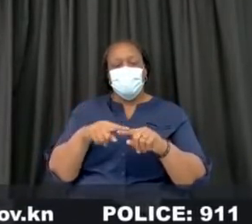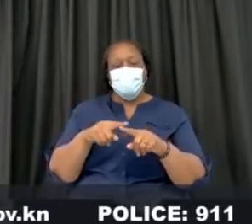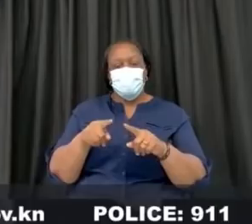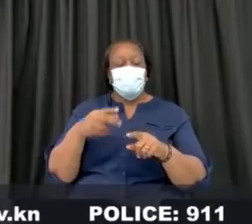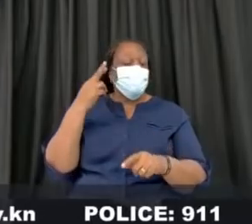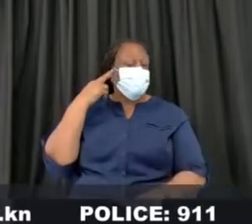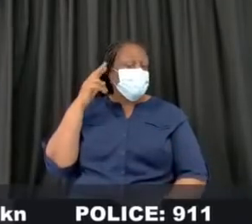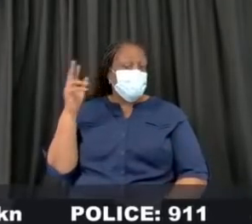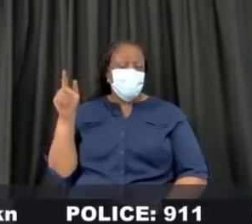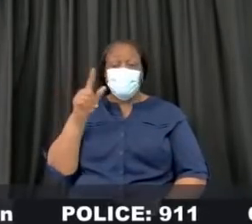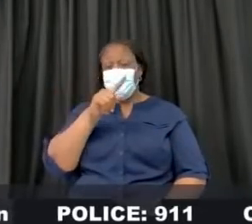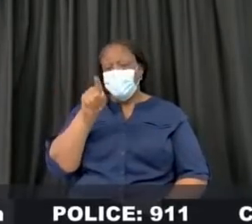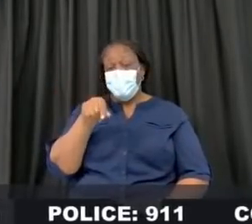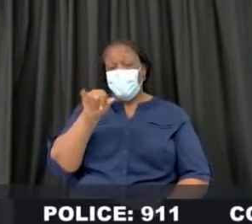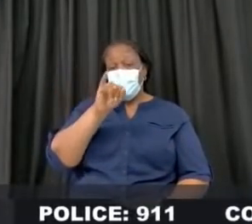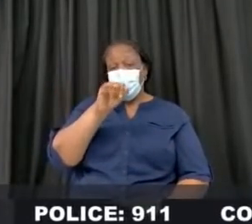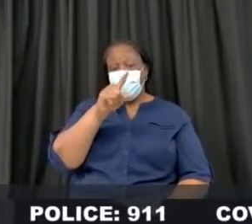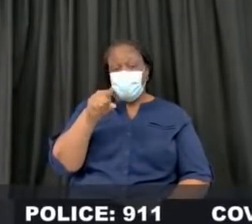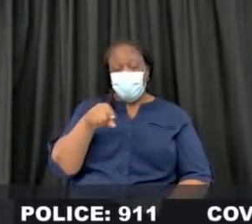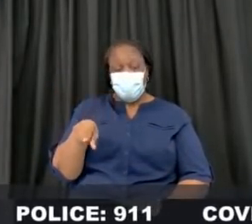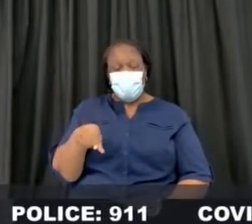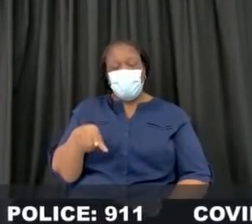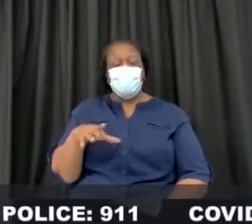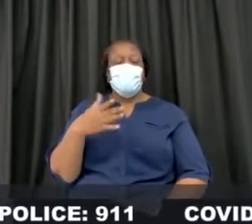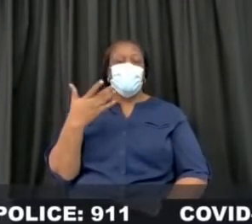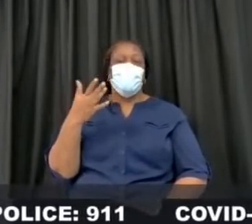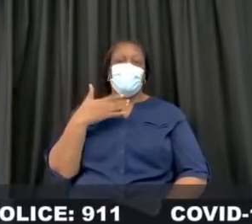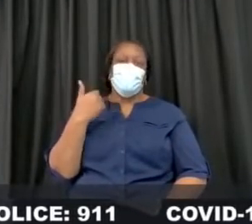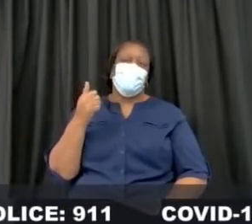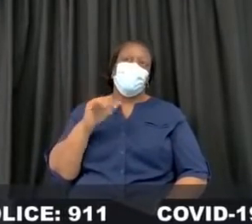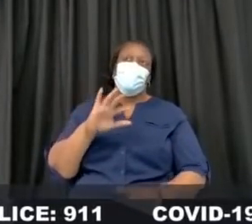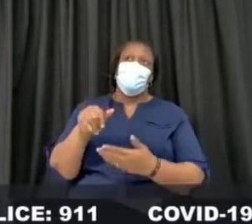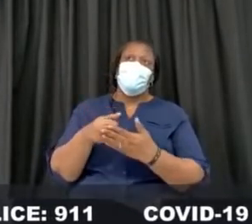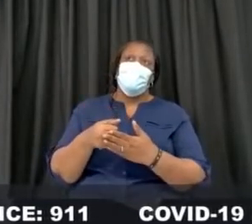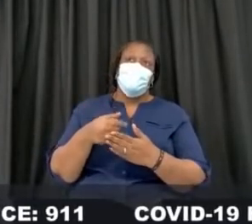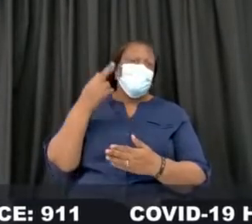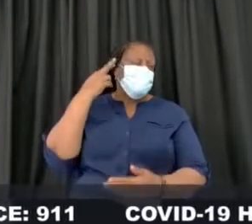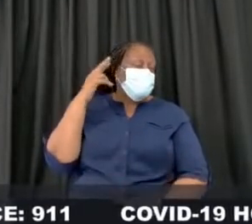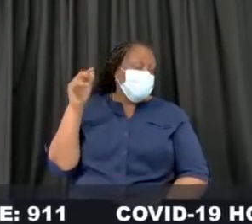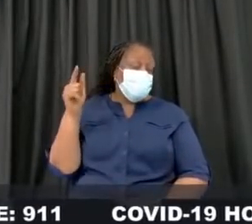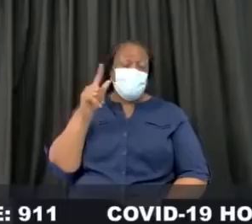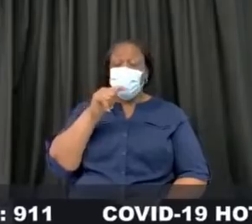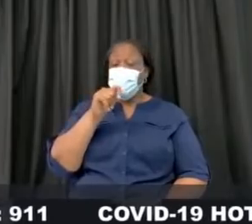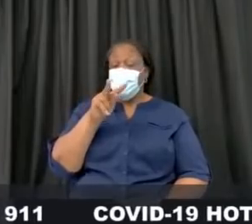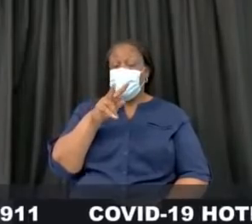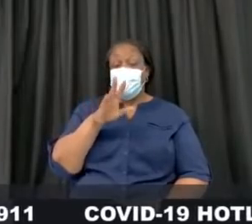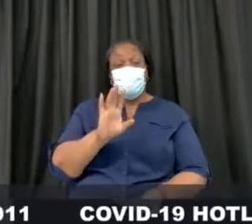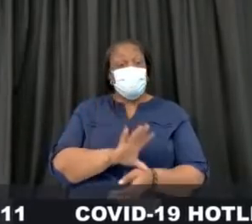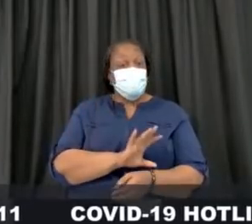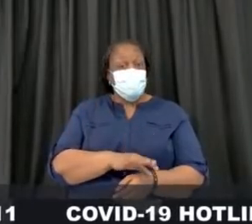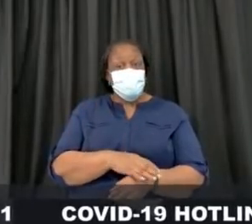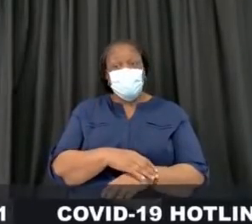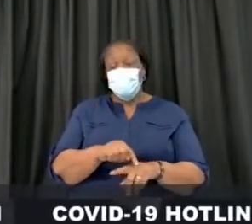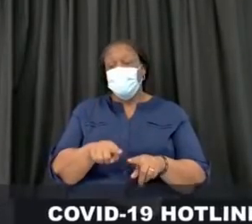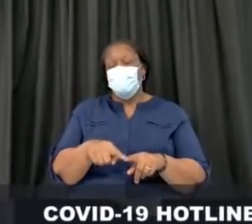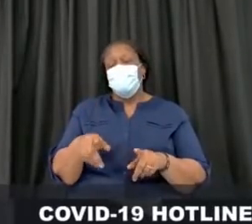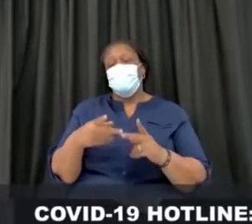houses, ZIZ playing a very main role here at the NEOC in bringing these